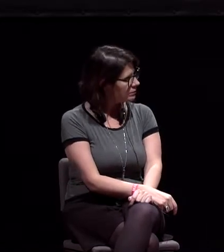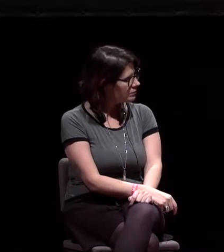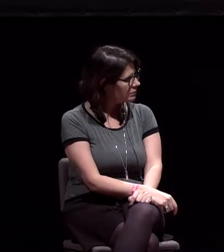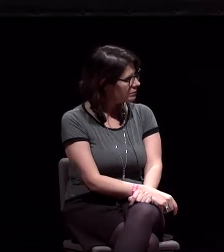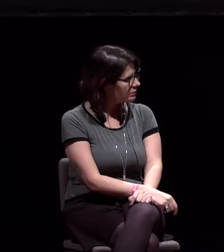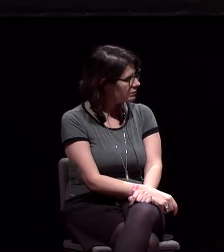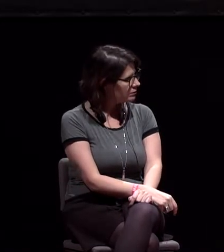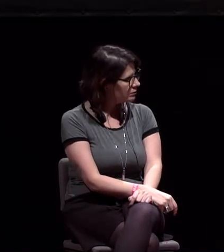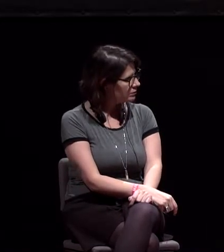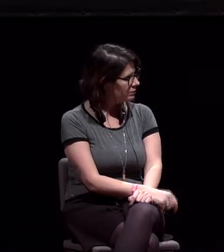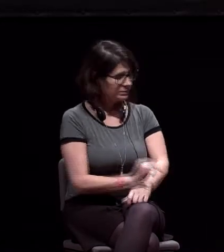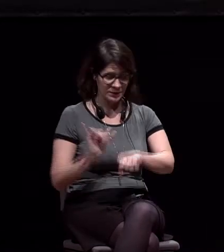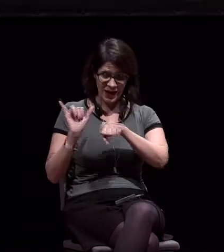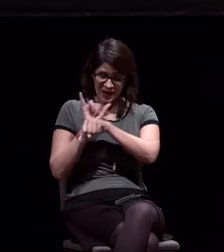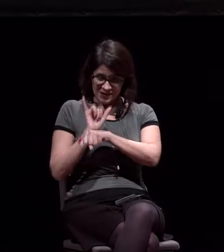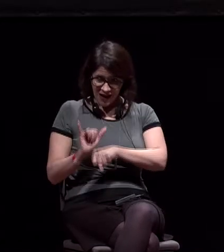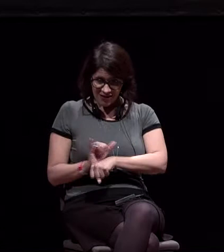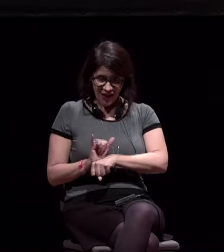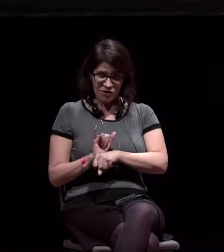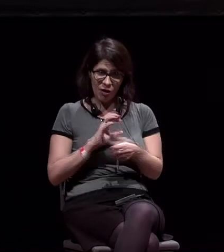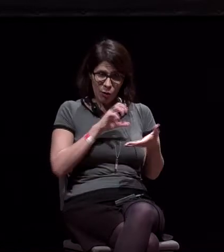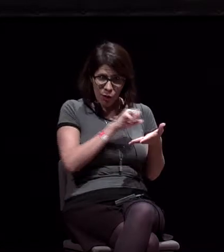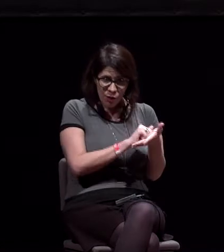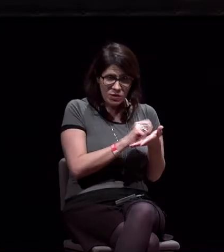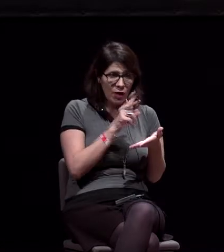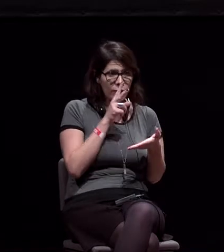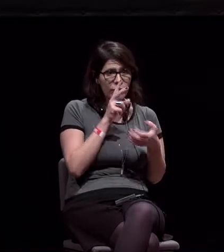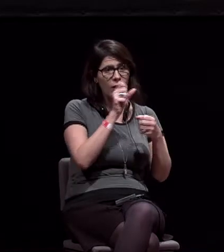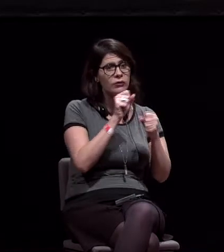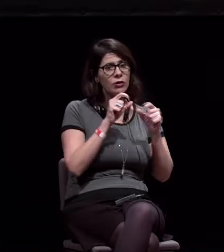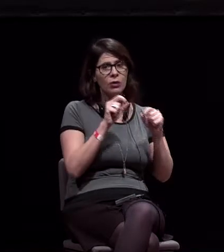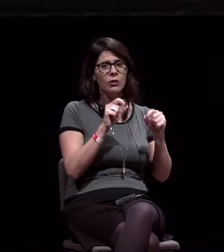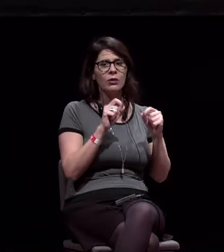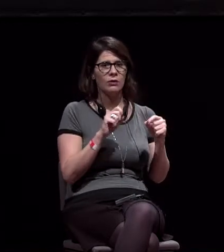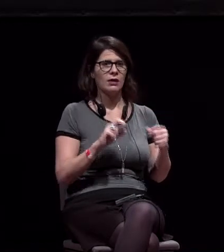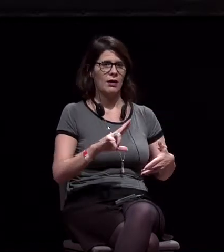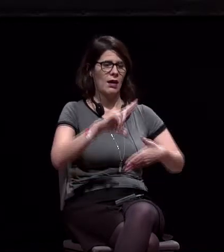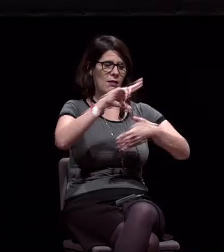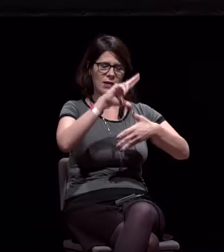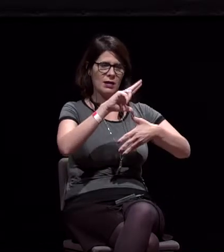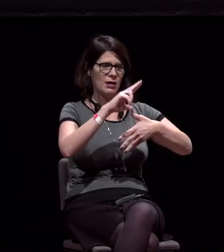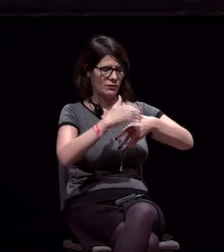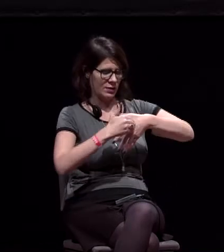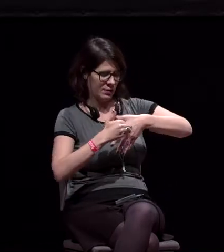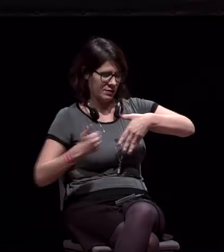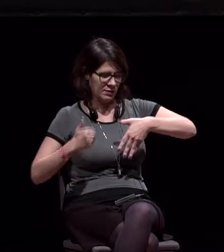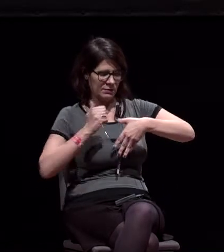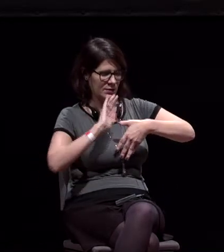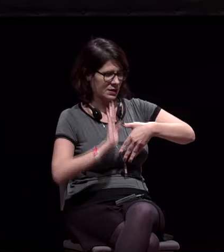uma forte estratégia colonial foi apartar o Brasil da América Latina. I'm going to translate